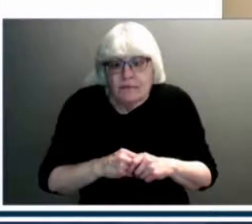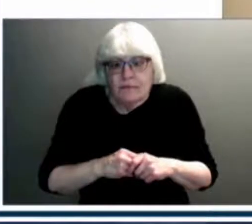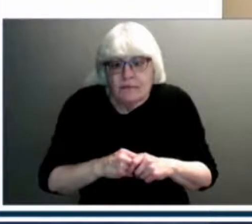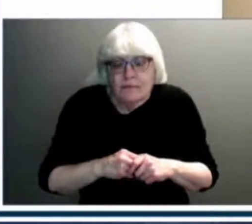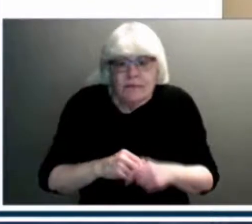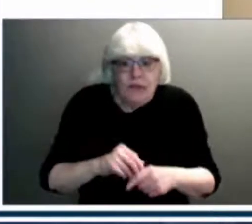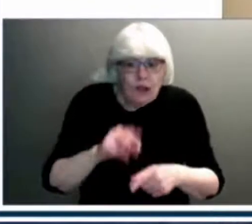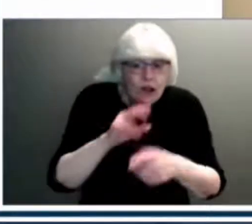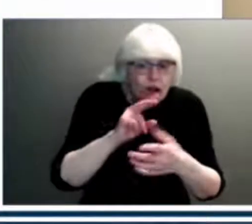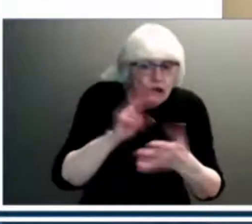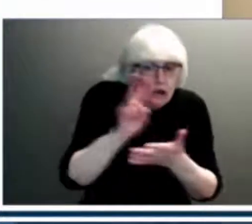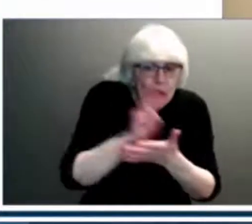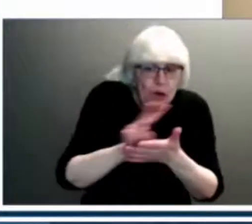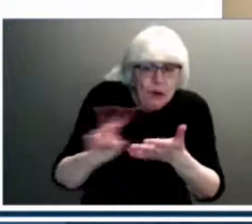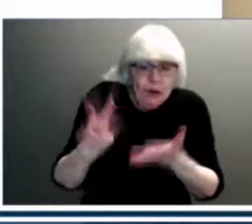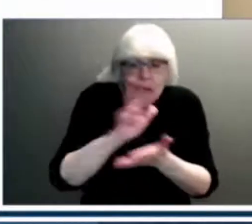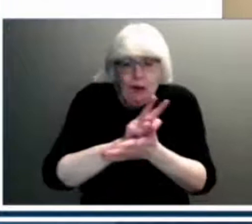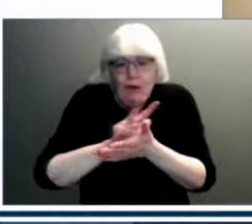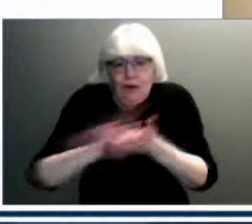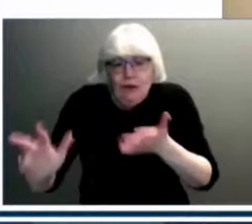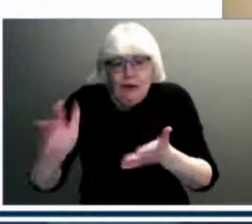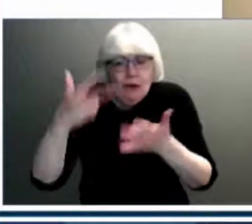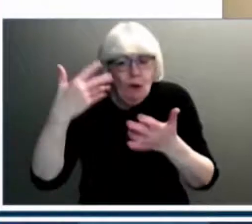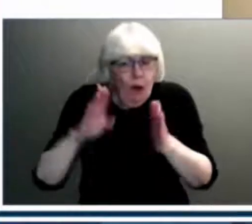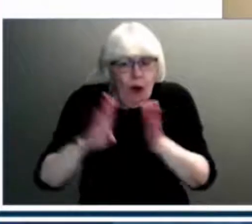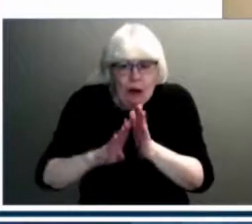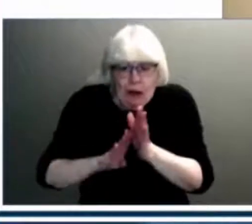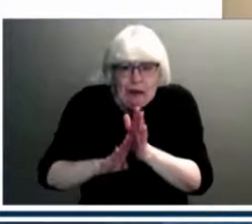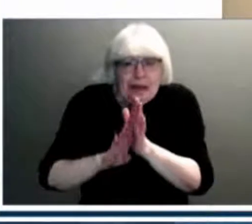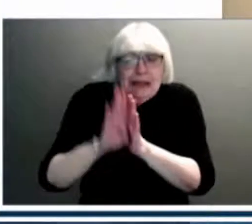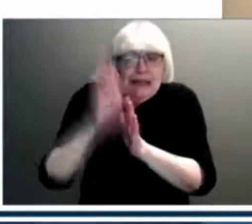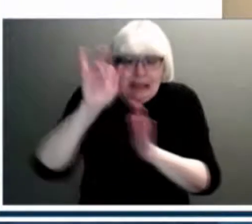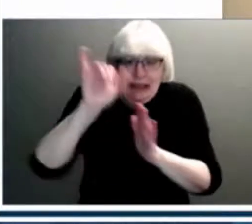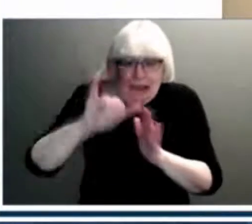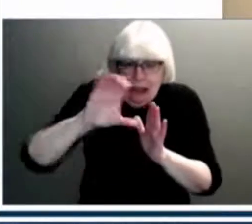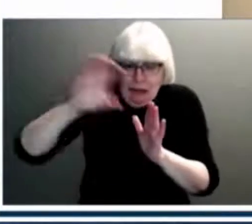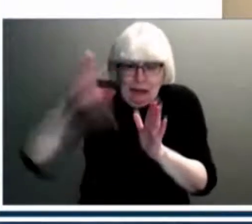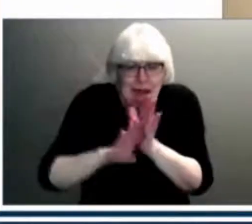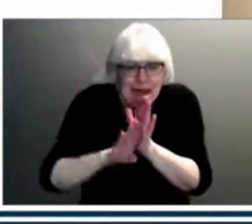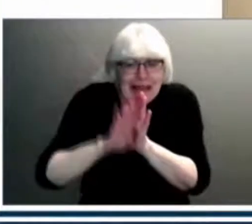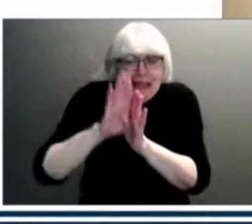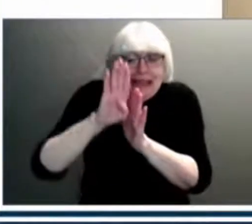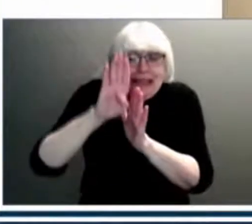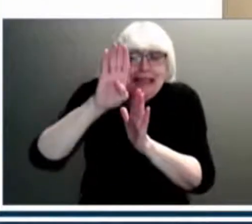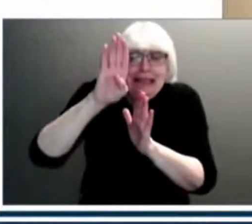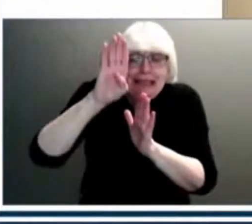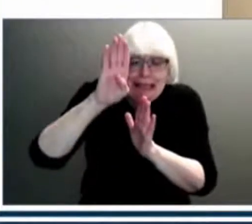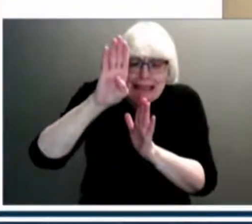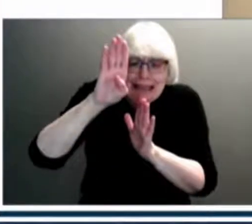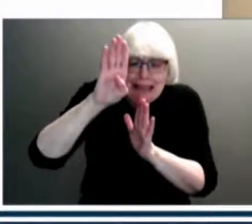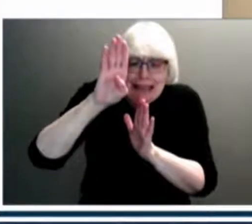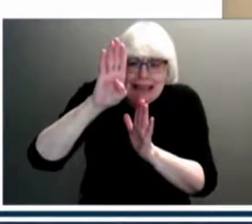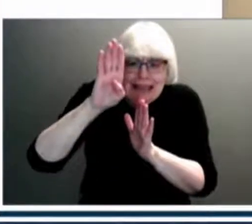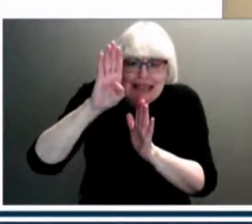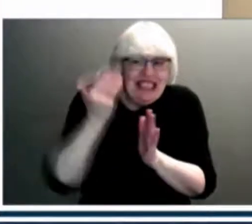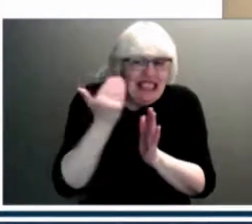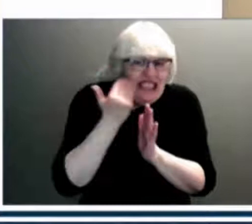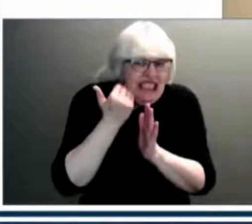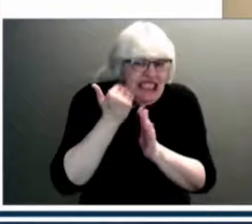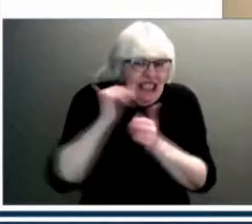related to Christmas. We saw a very short kind of peak this last weekend, a week after New Year's.